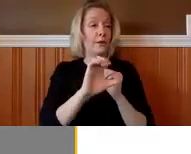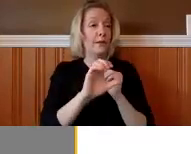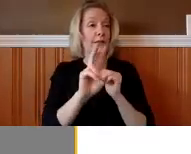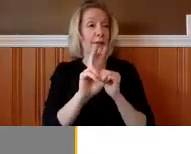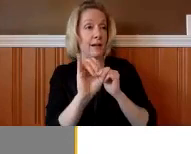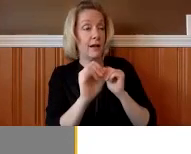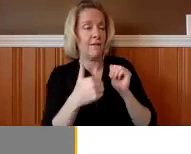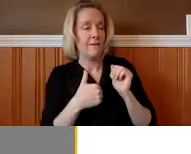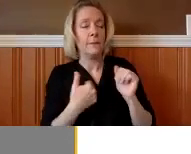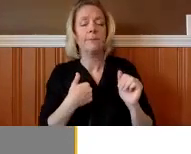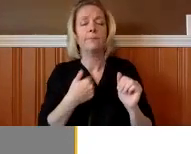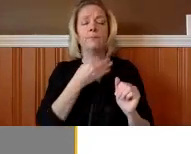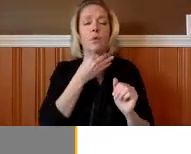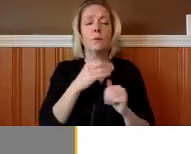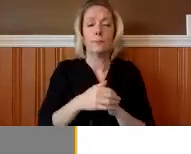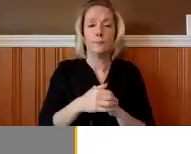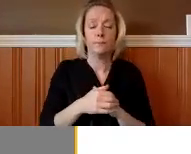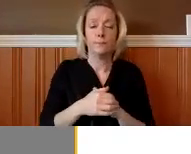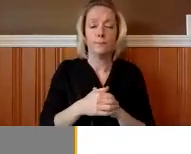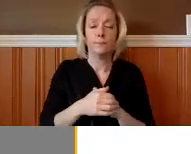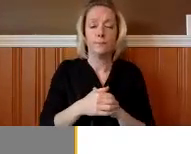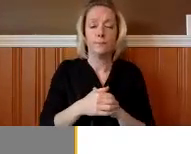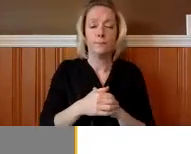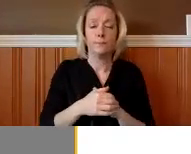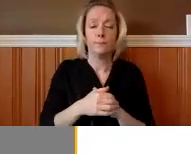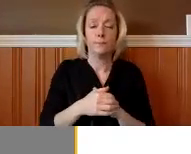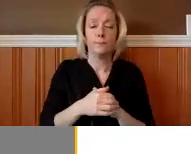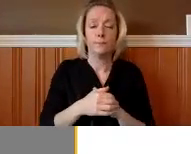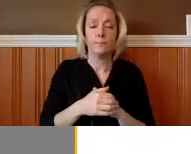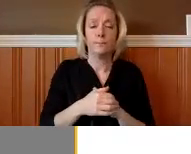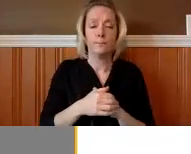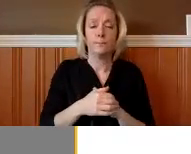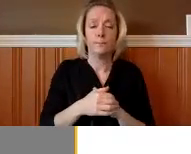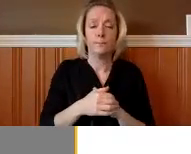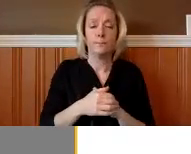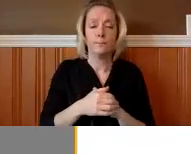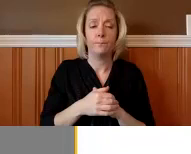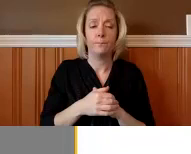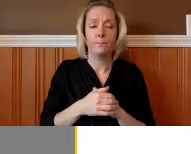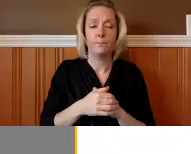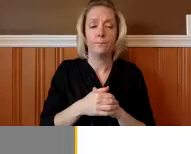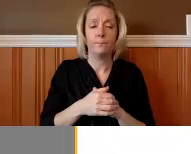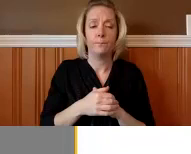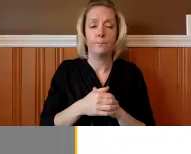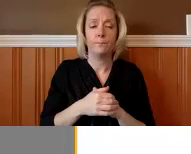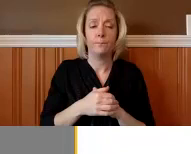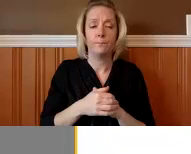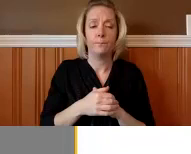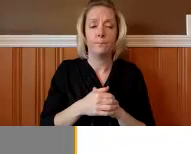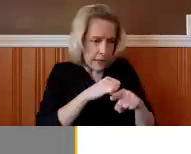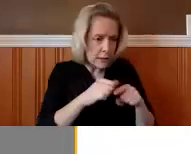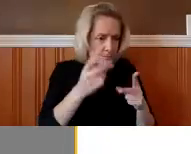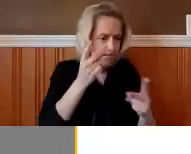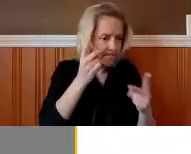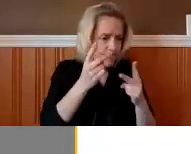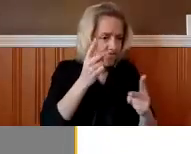if the child, like if you're continuing to work with his vision and you don't see